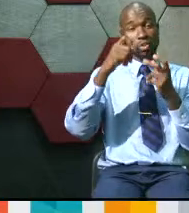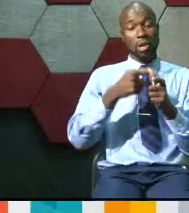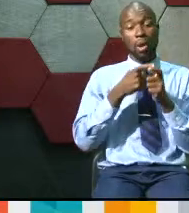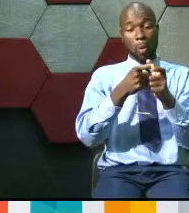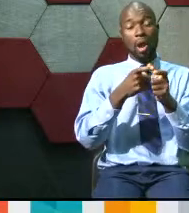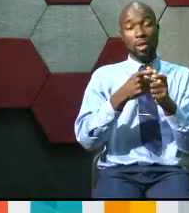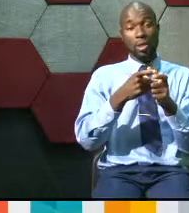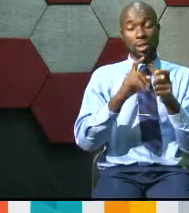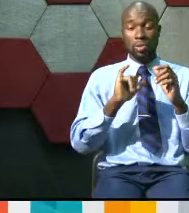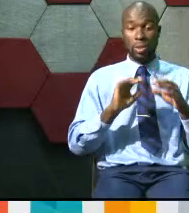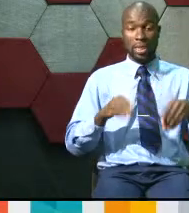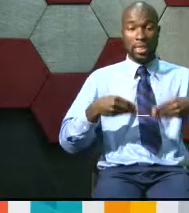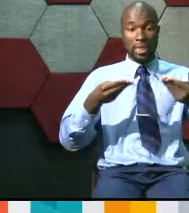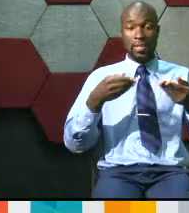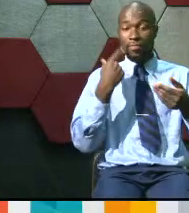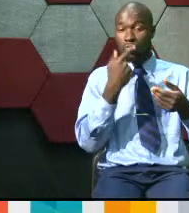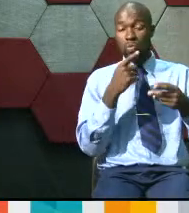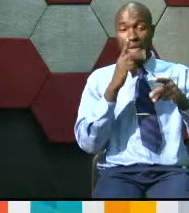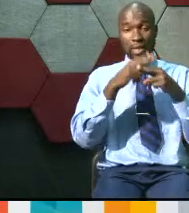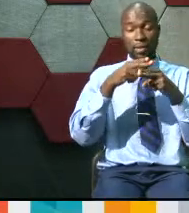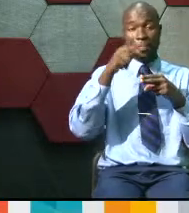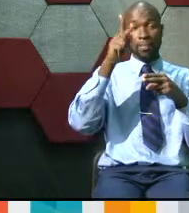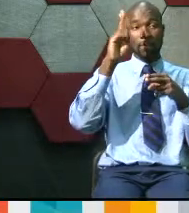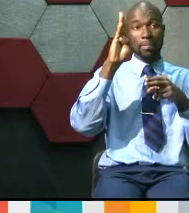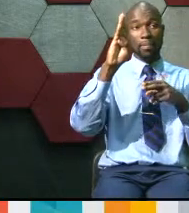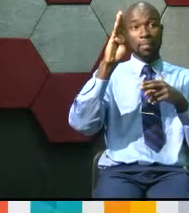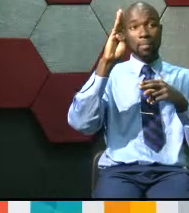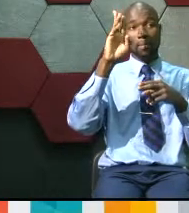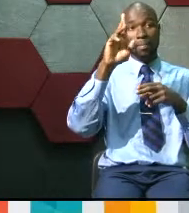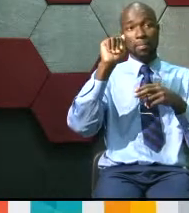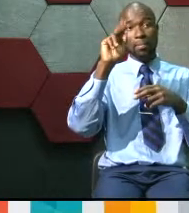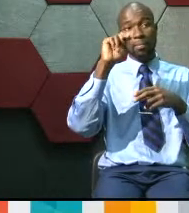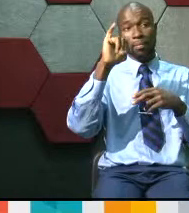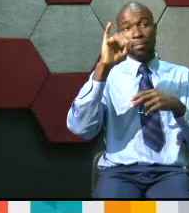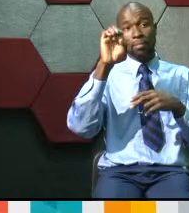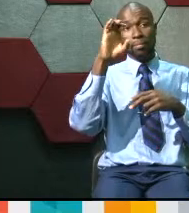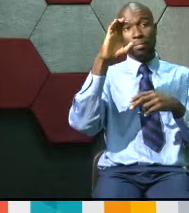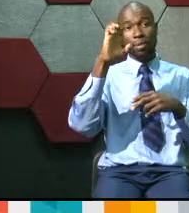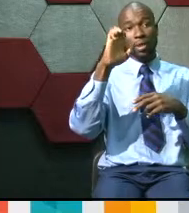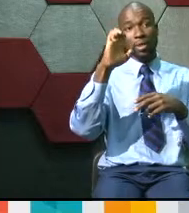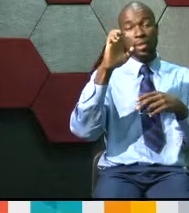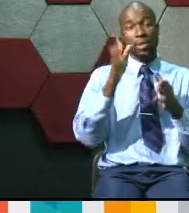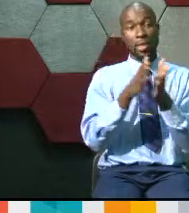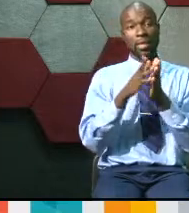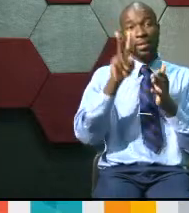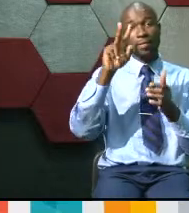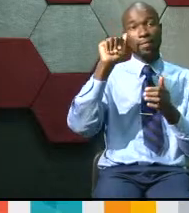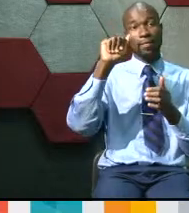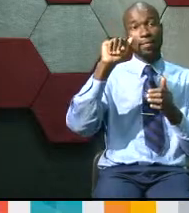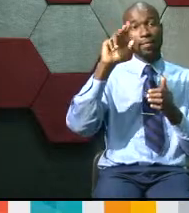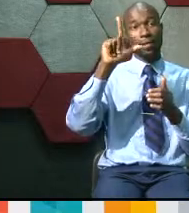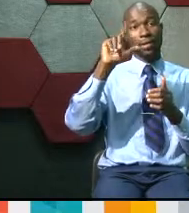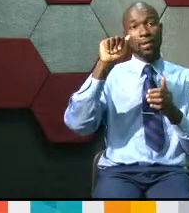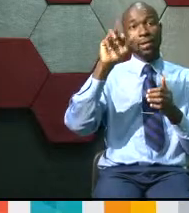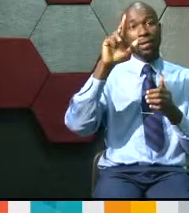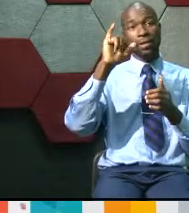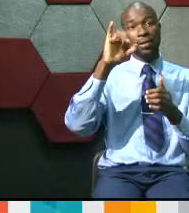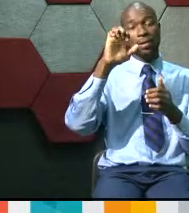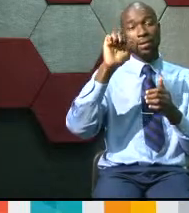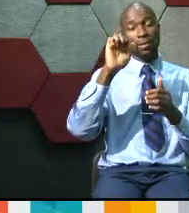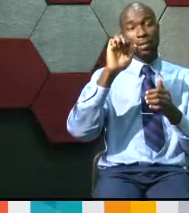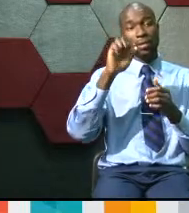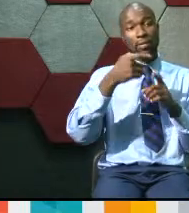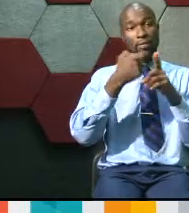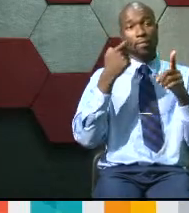goes to Banis Kazila and Valerie Maresi from Alliance